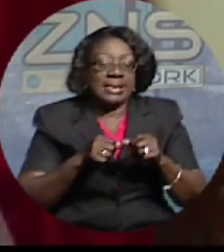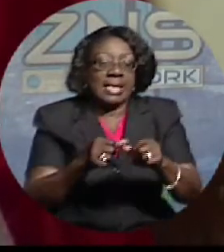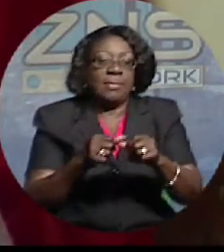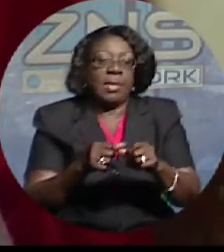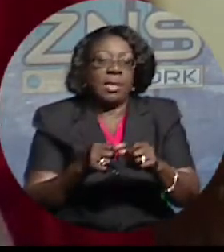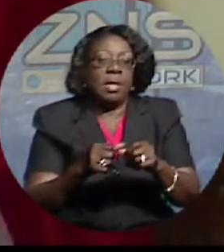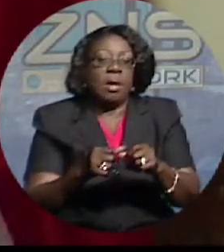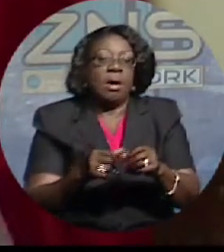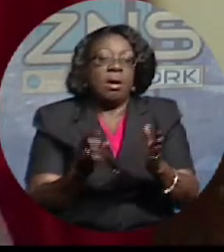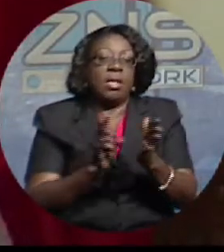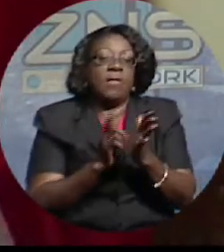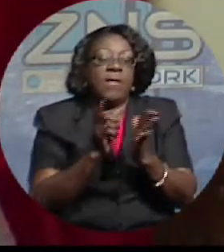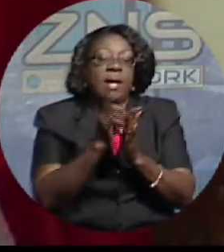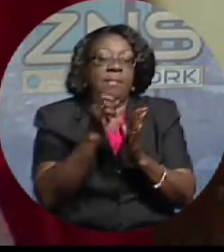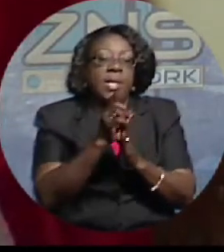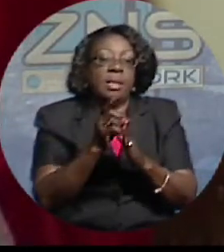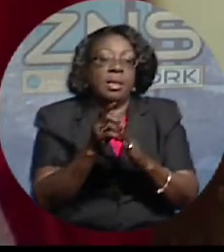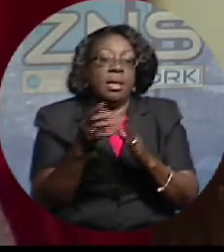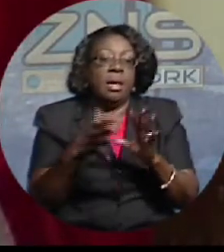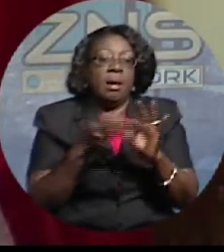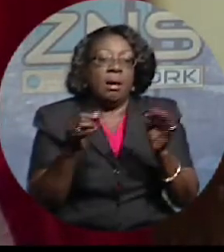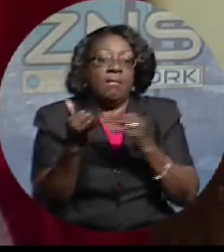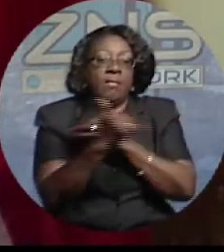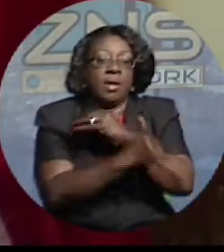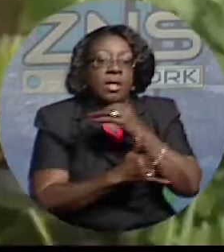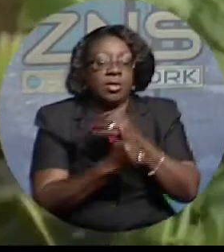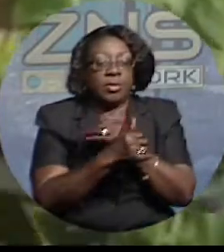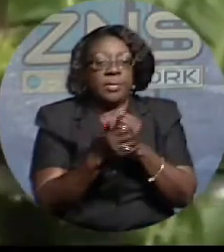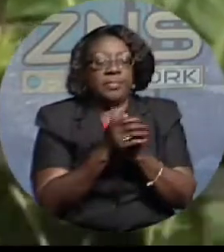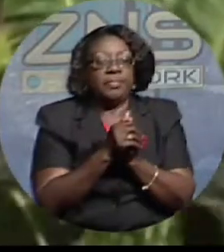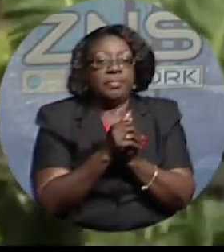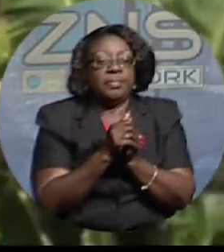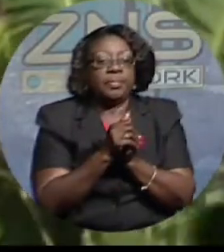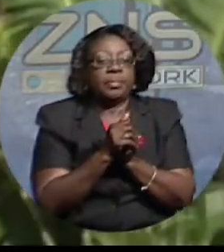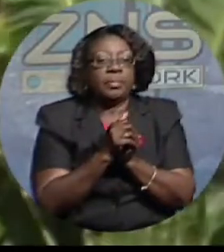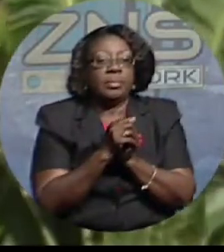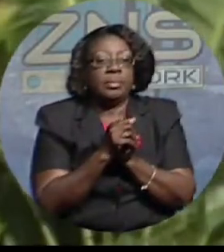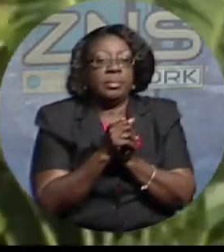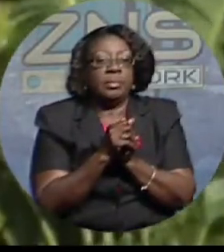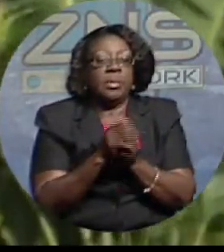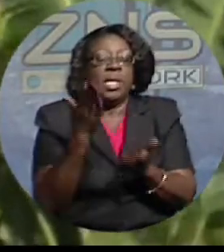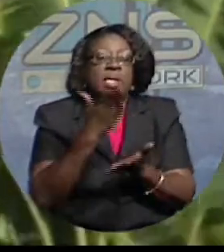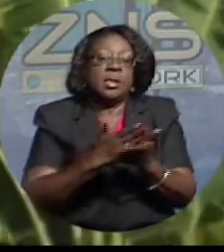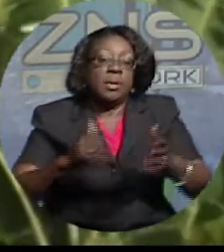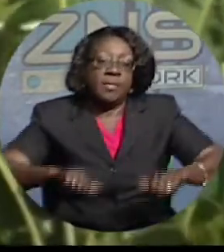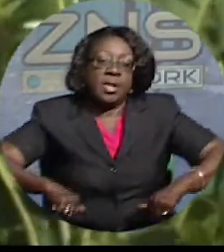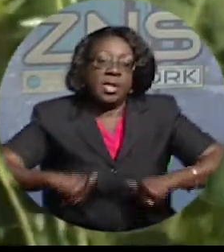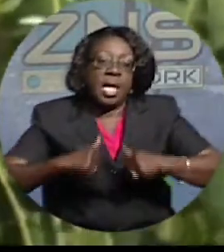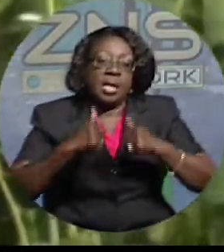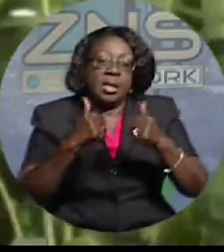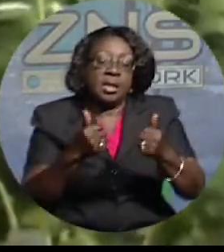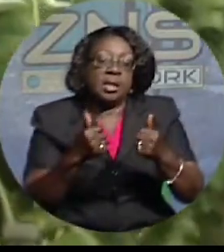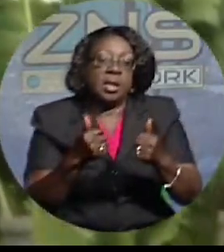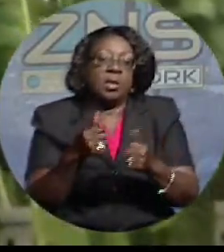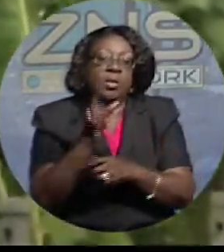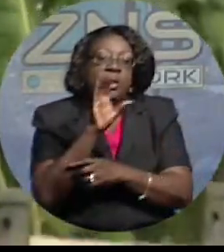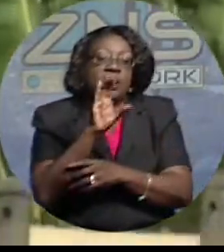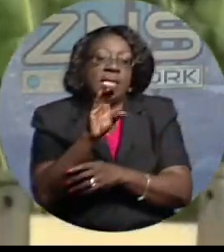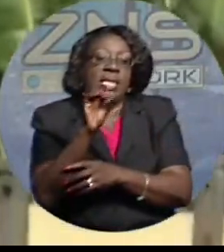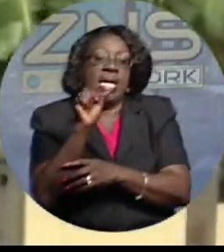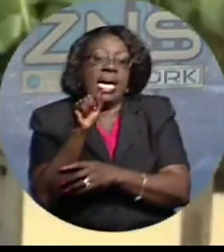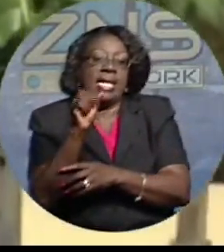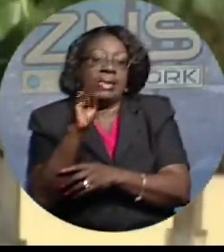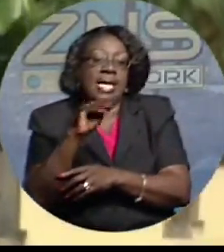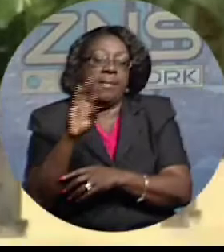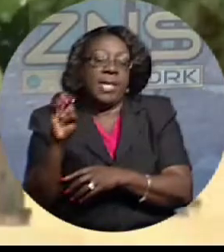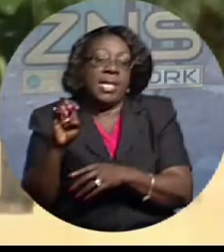development, as well as in our efforts to strengthen that spirit of community. Some of the challenges include CSME and the free movement